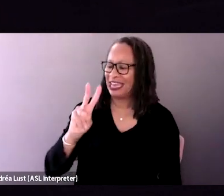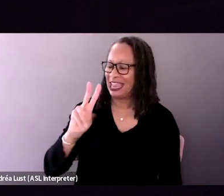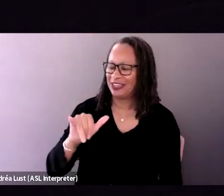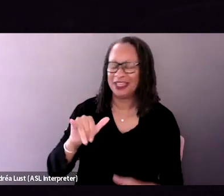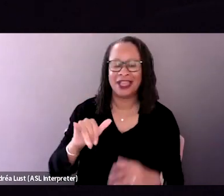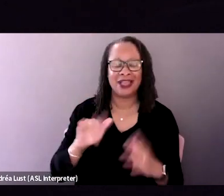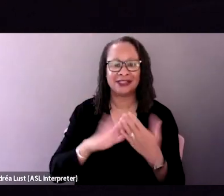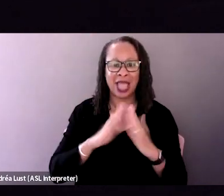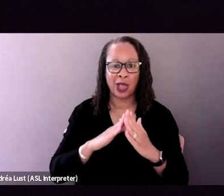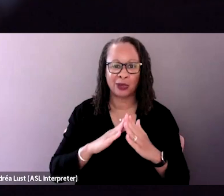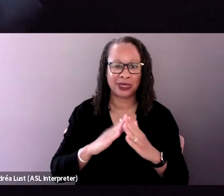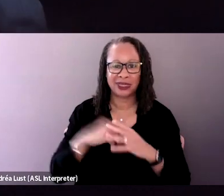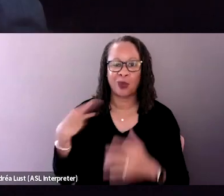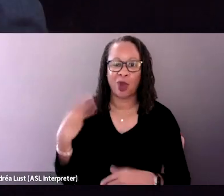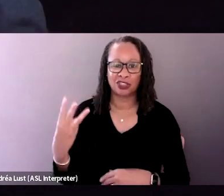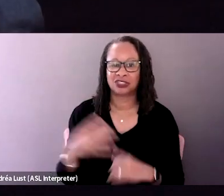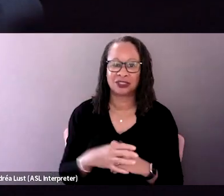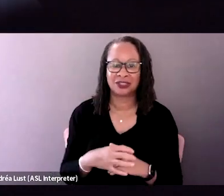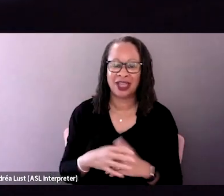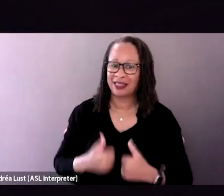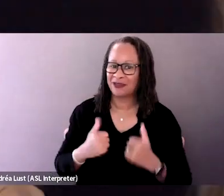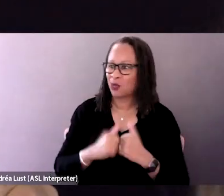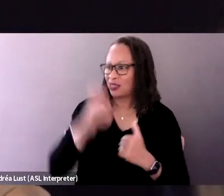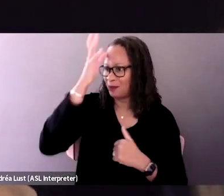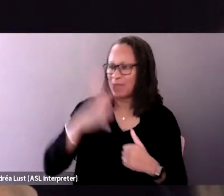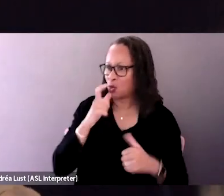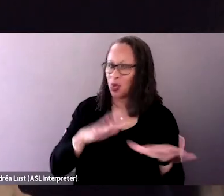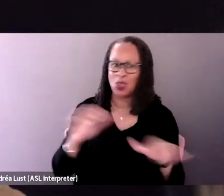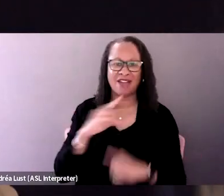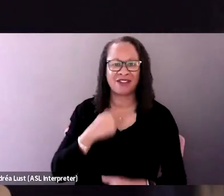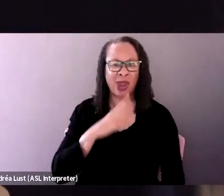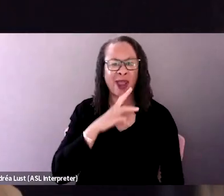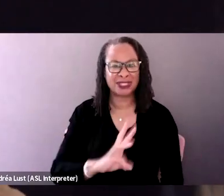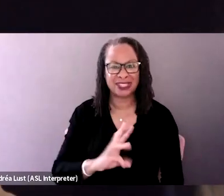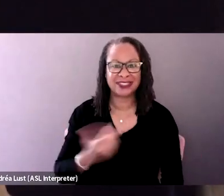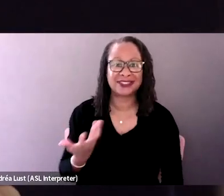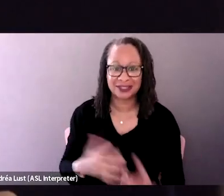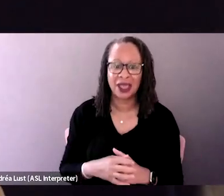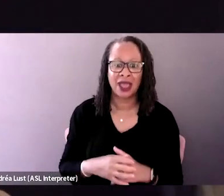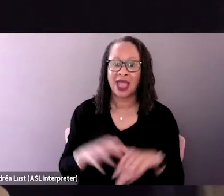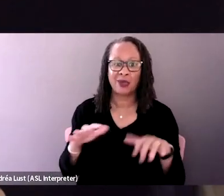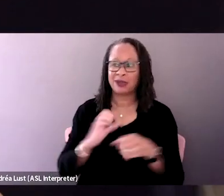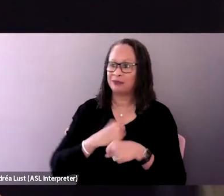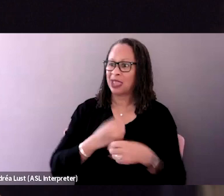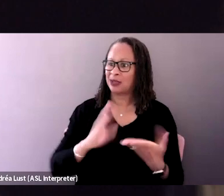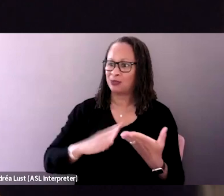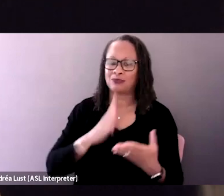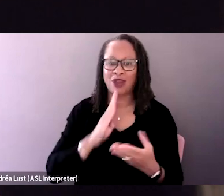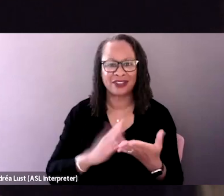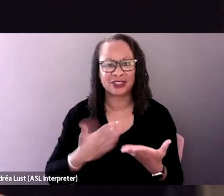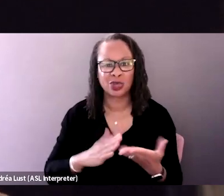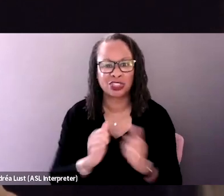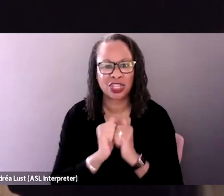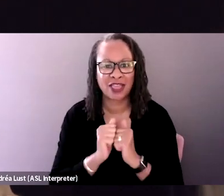me when I was 6 years old. And we start making breakfast for each other. And, I hang out while he carves and he like makes fun of me while I try to write and stuff.